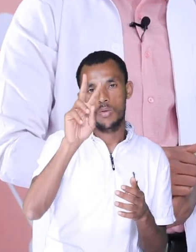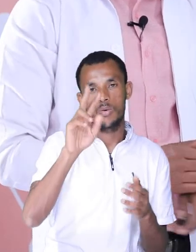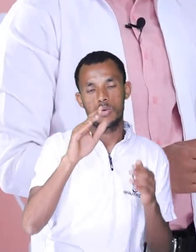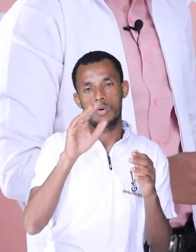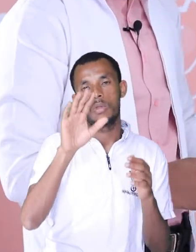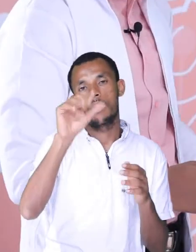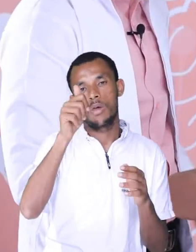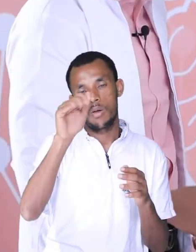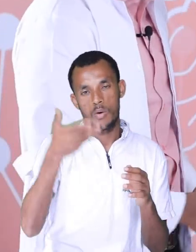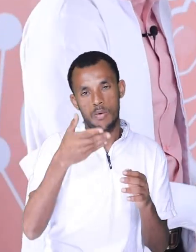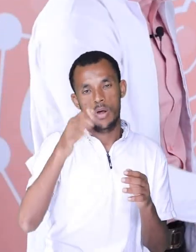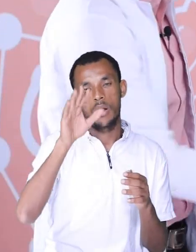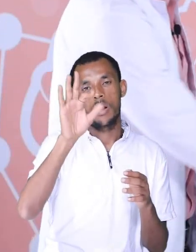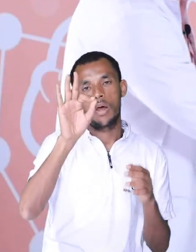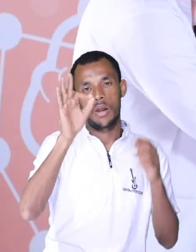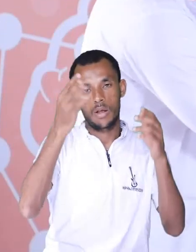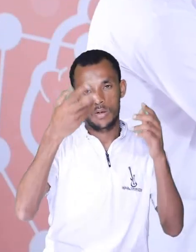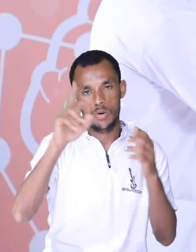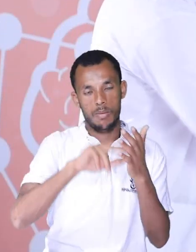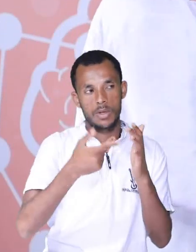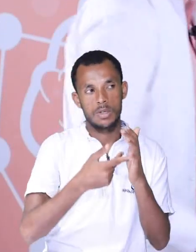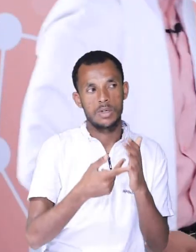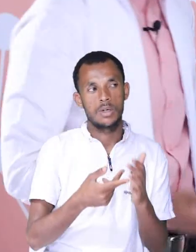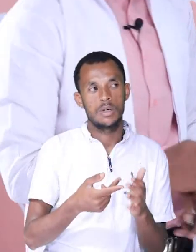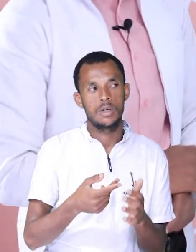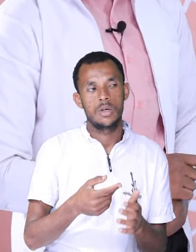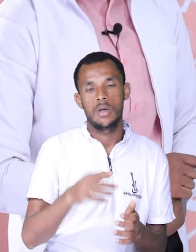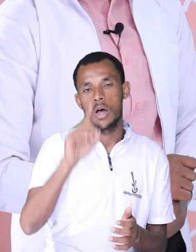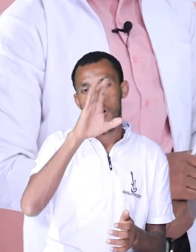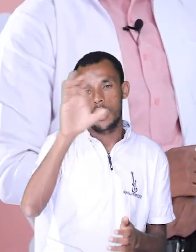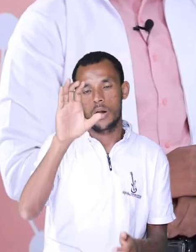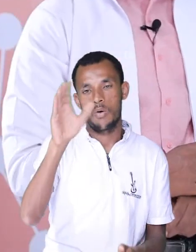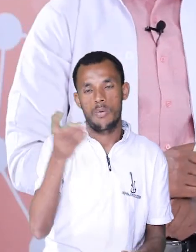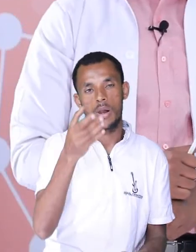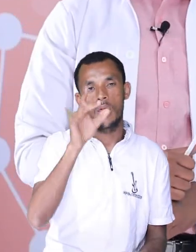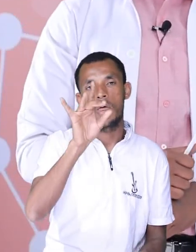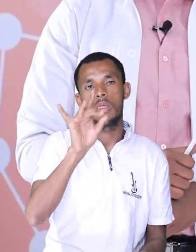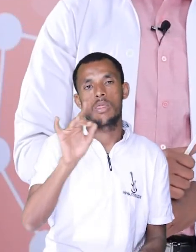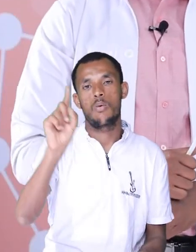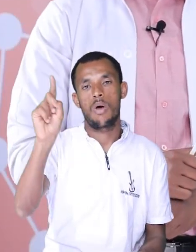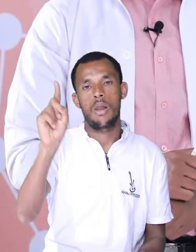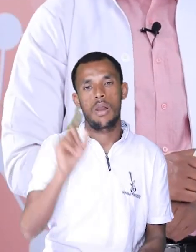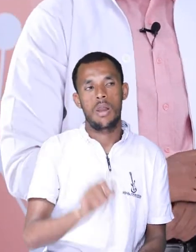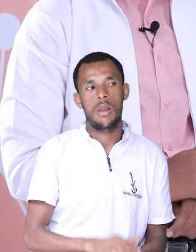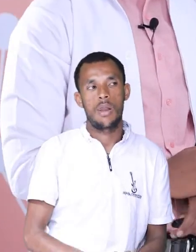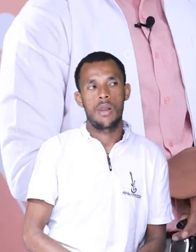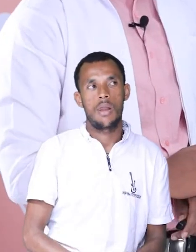9. 10 over 9 squared is equal to A1 over A2 is equal to 100 over 81.